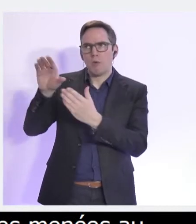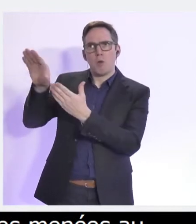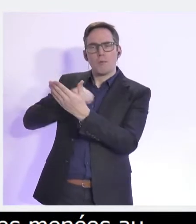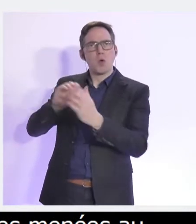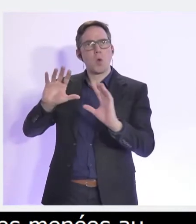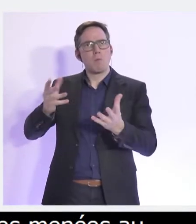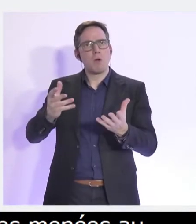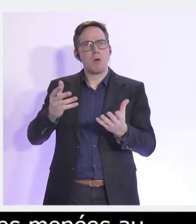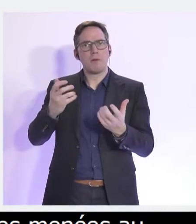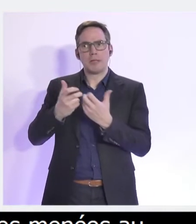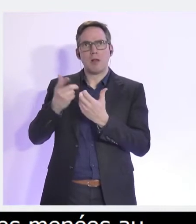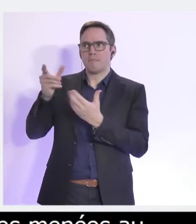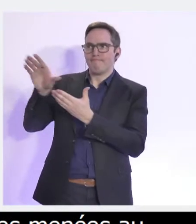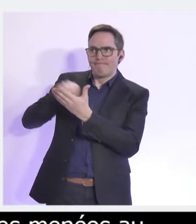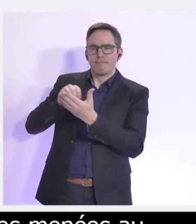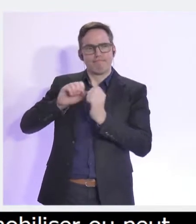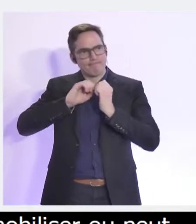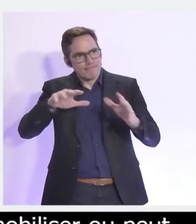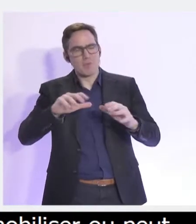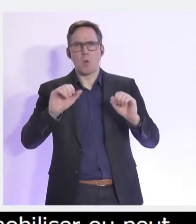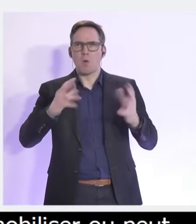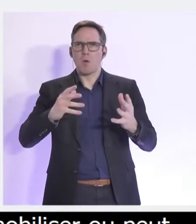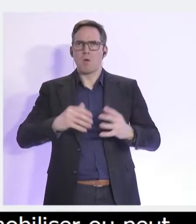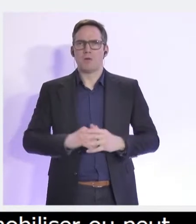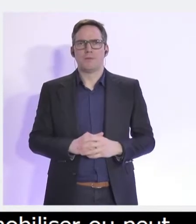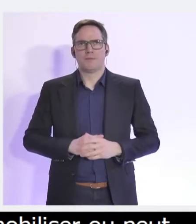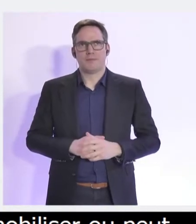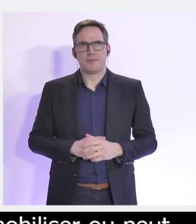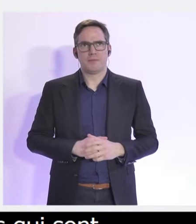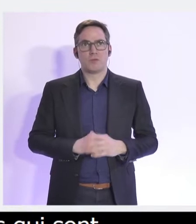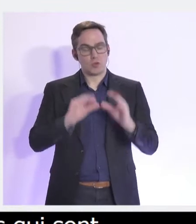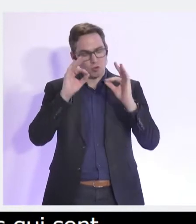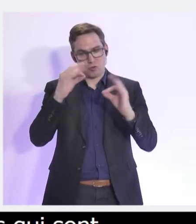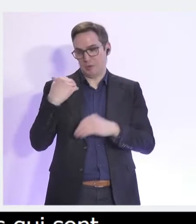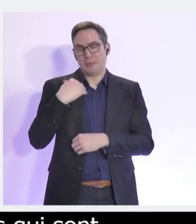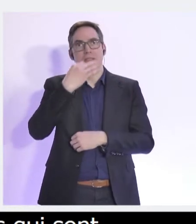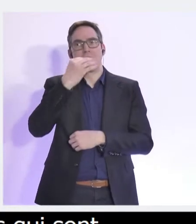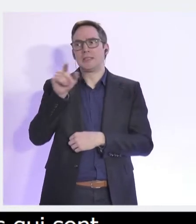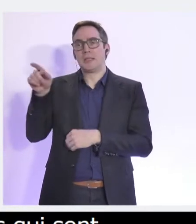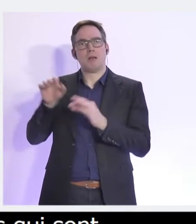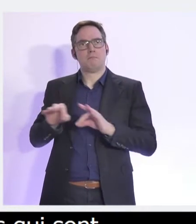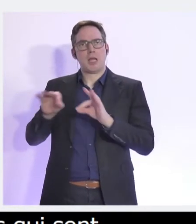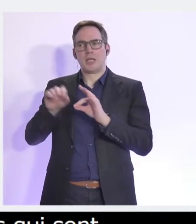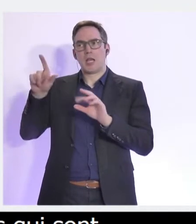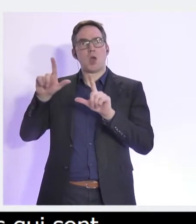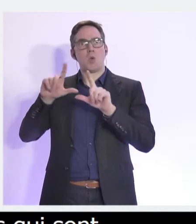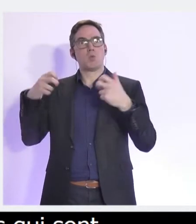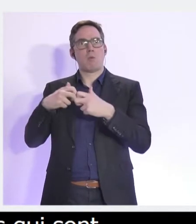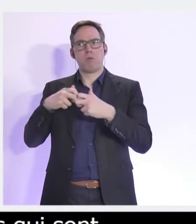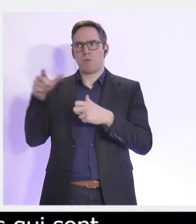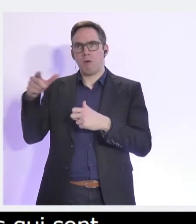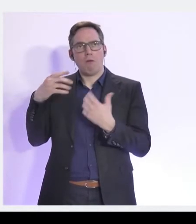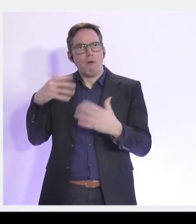more advanced than others? How can you kind of push this movement? Well, this we have to look at what works. For example, Luxembourg